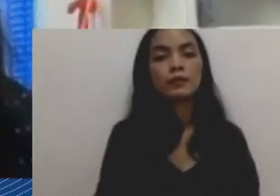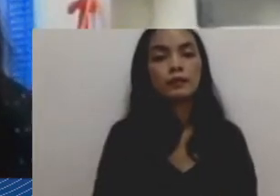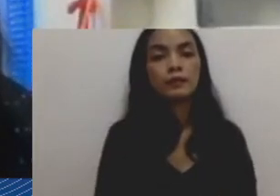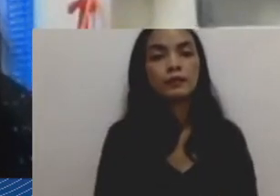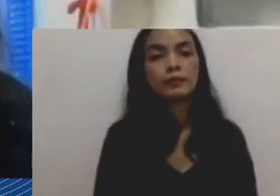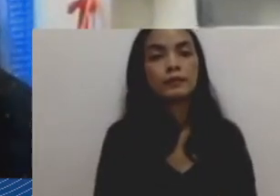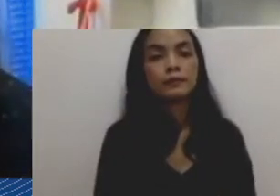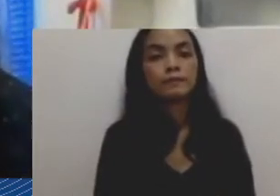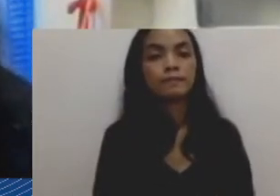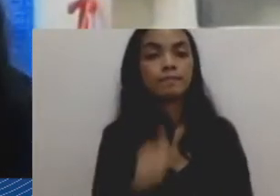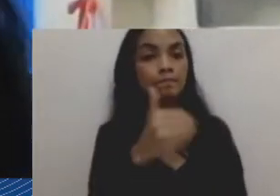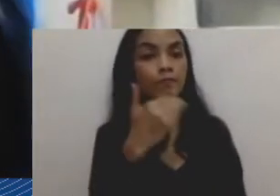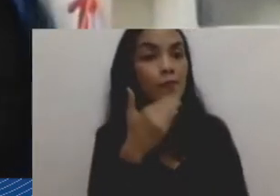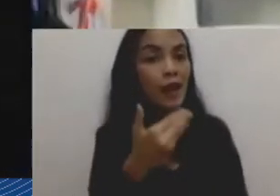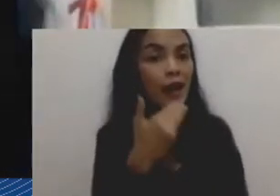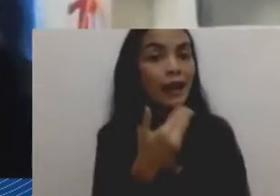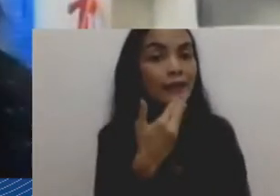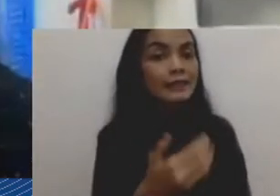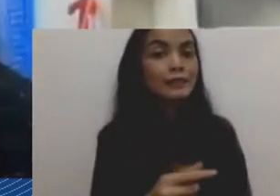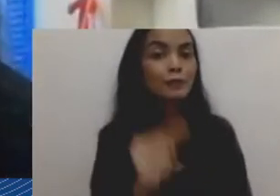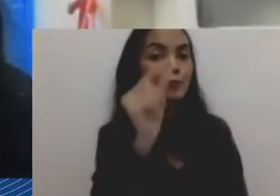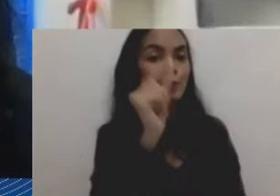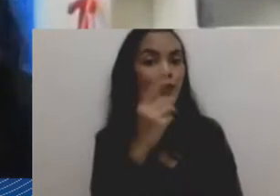Thank you so much for inviting me.